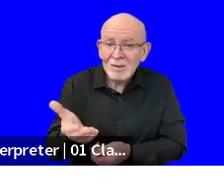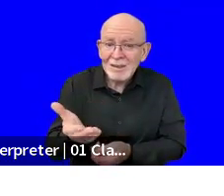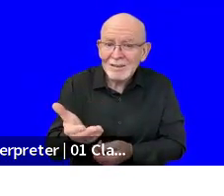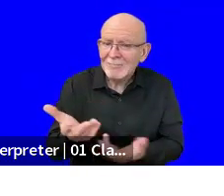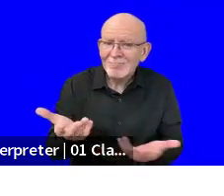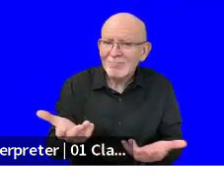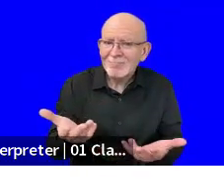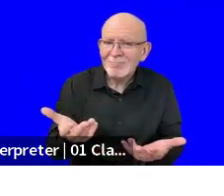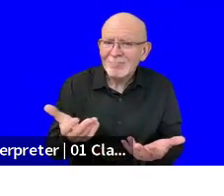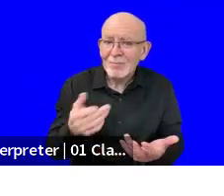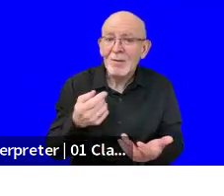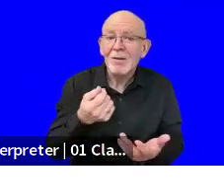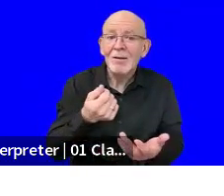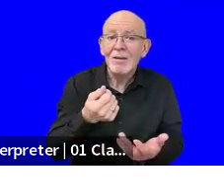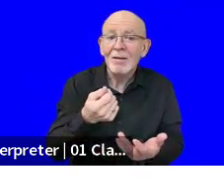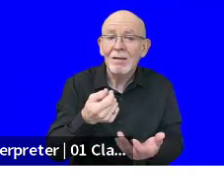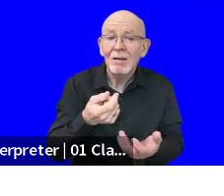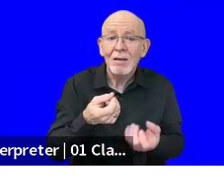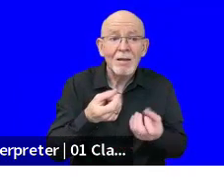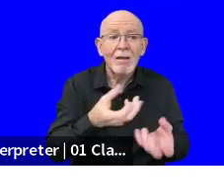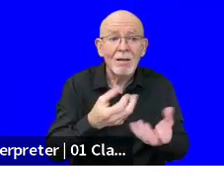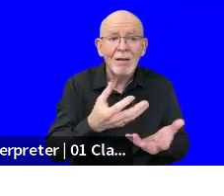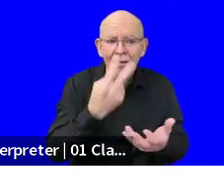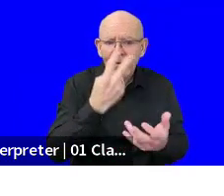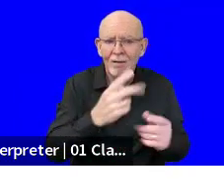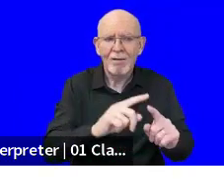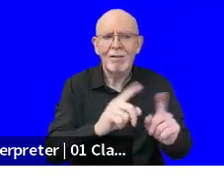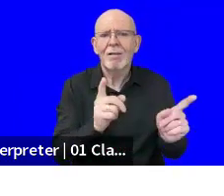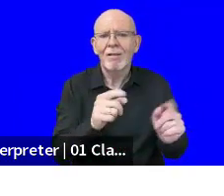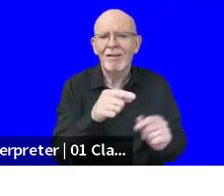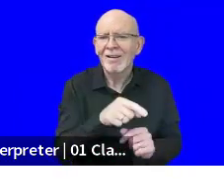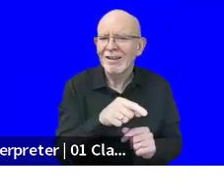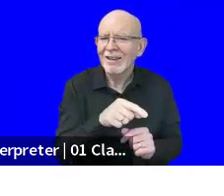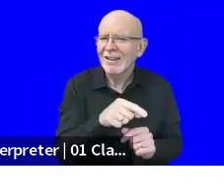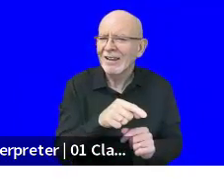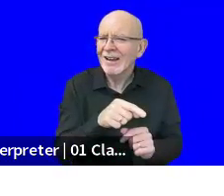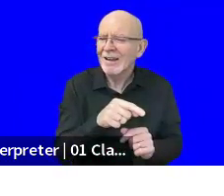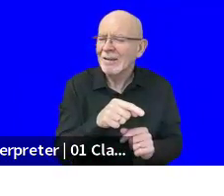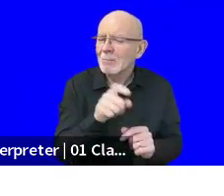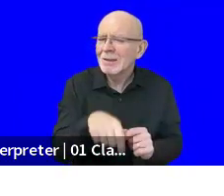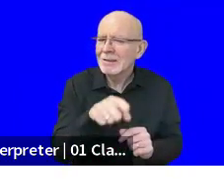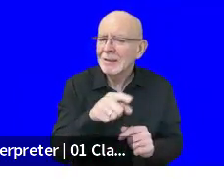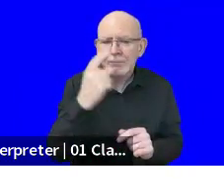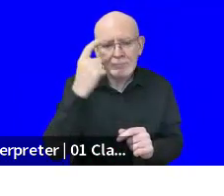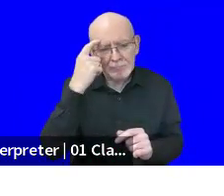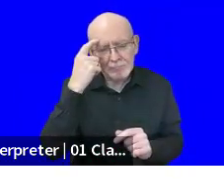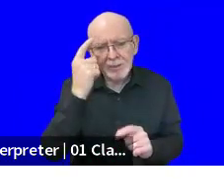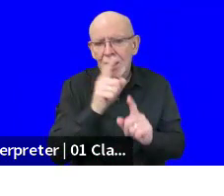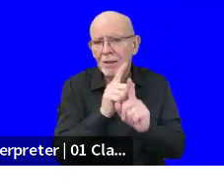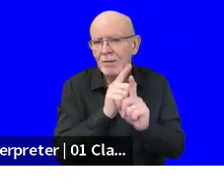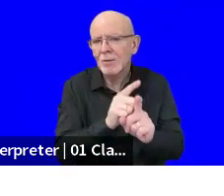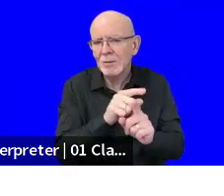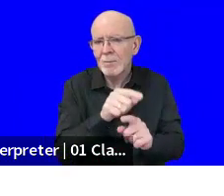for which this method can be used, where these expenses